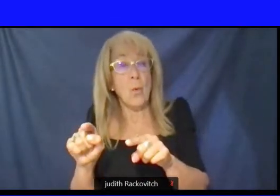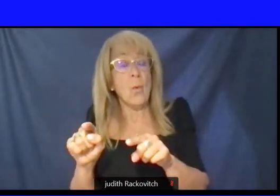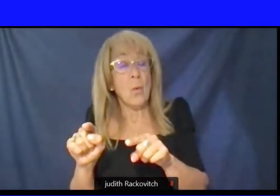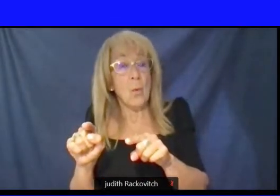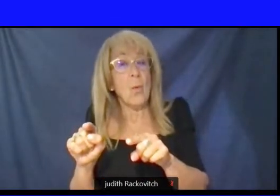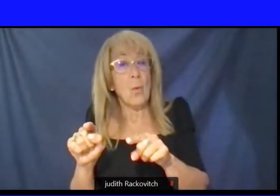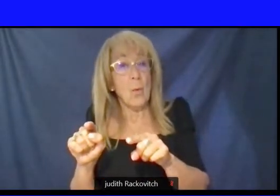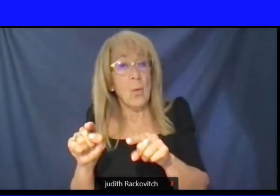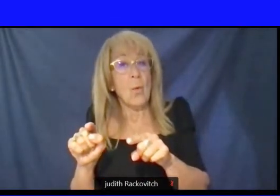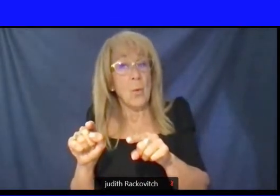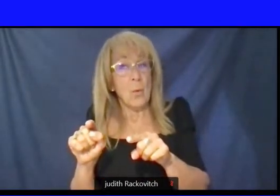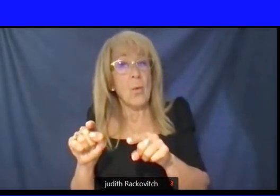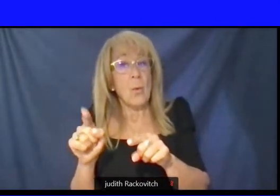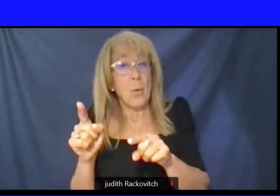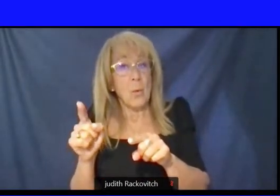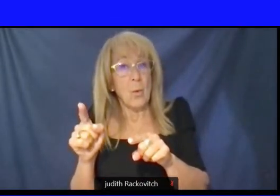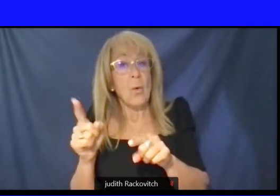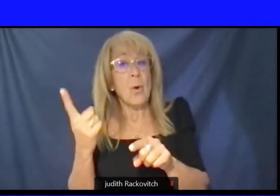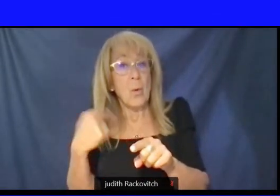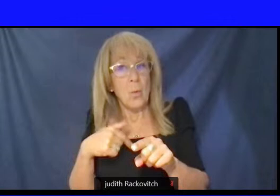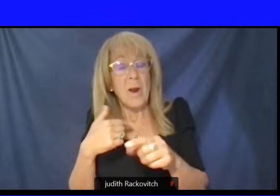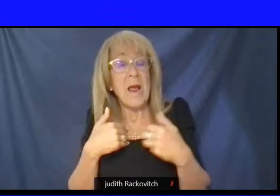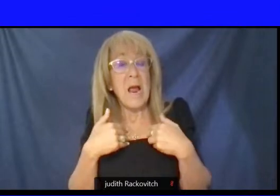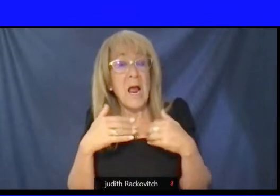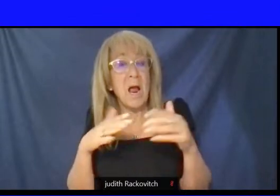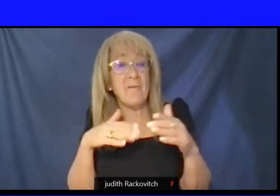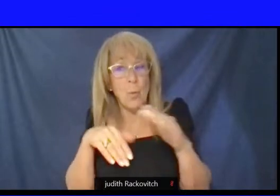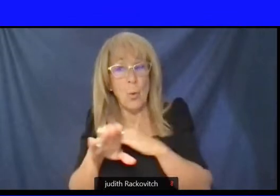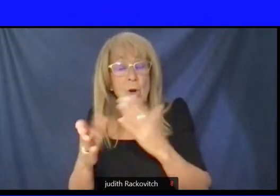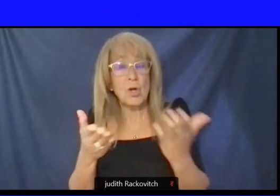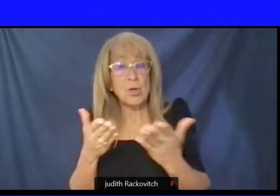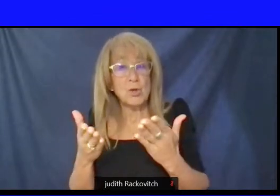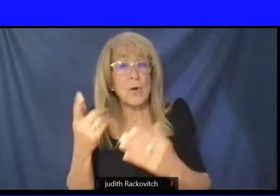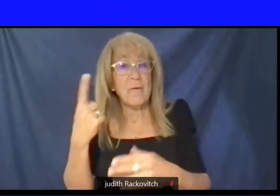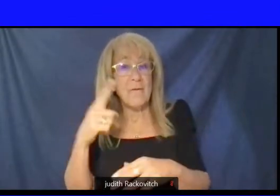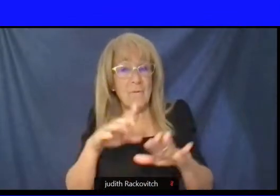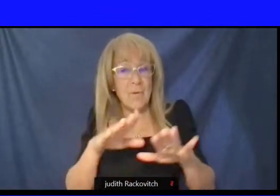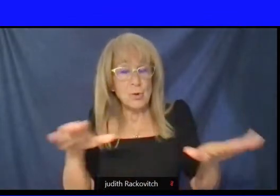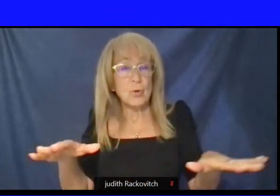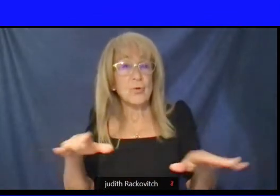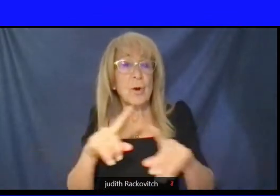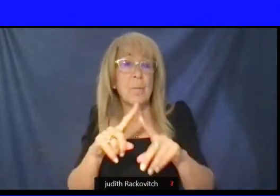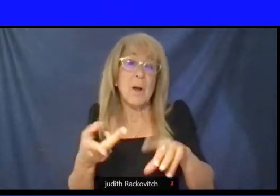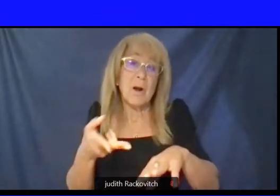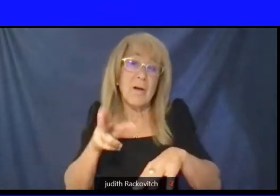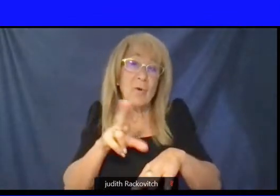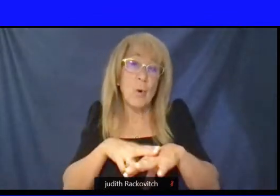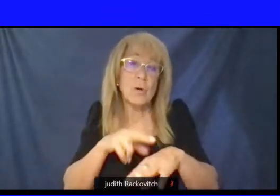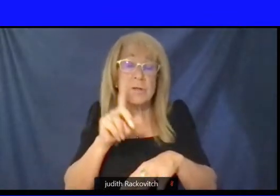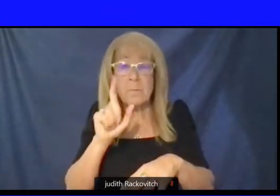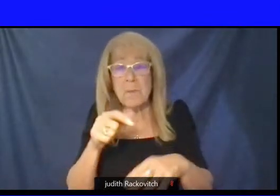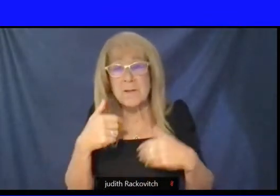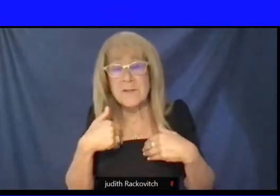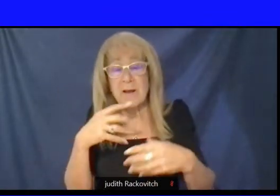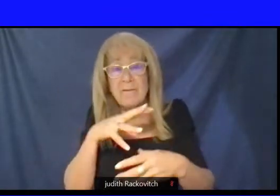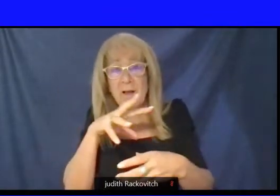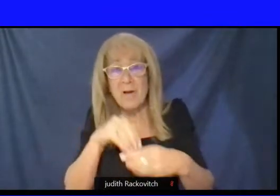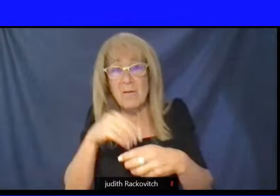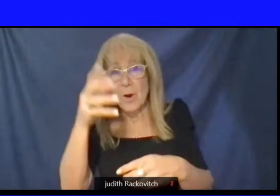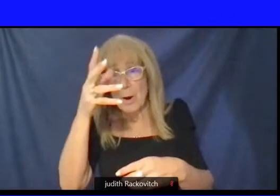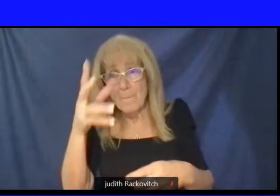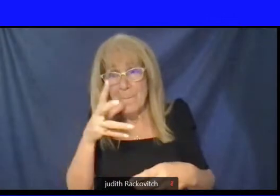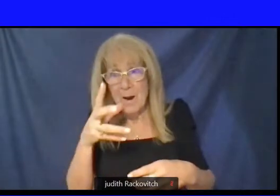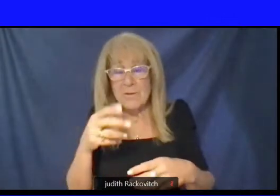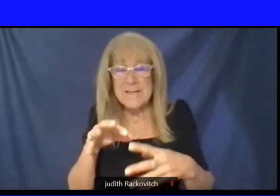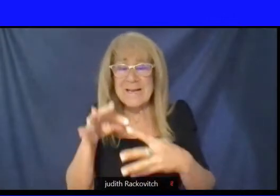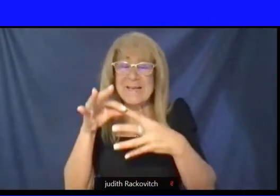that's ongoing for the adolescent who was given ketamine and then died subsequently. And so that was